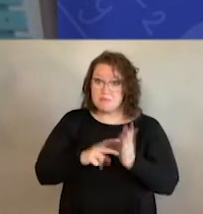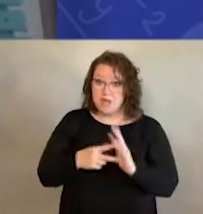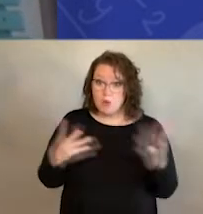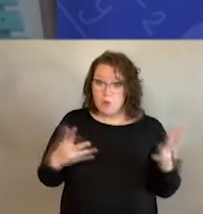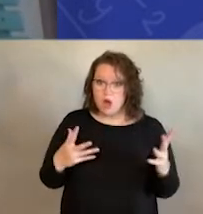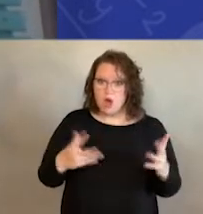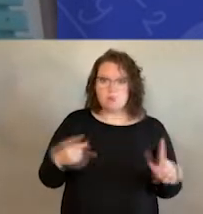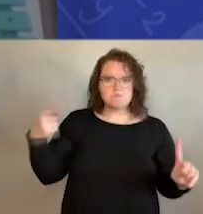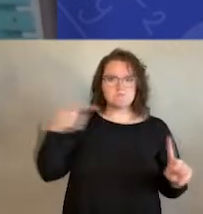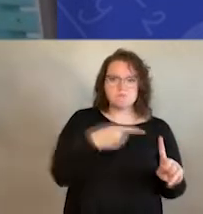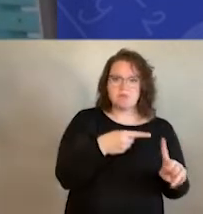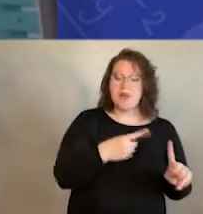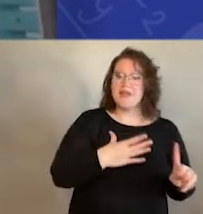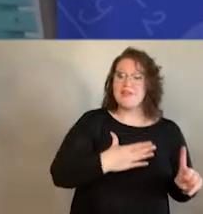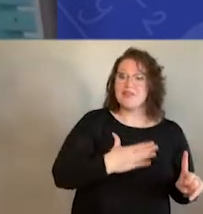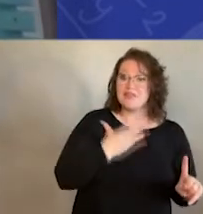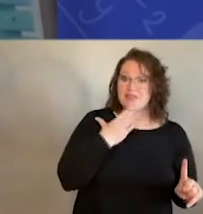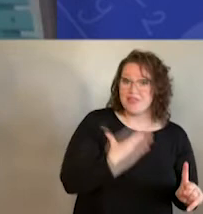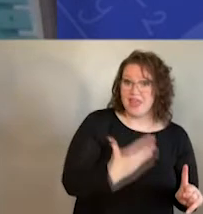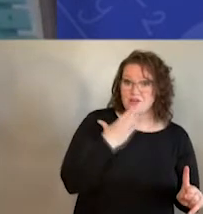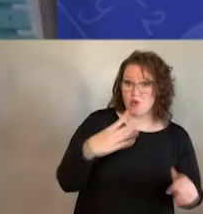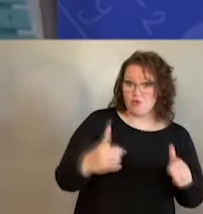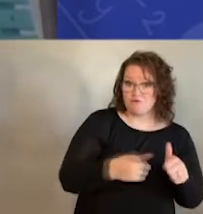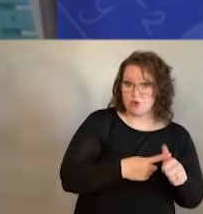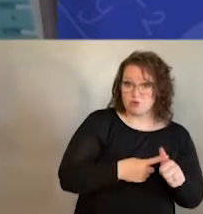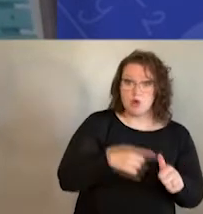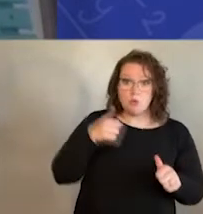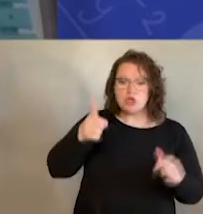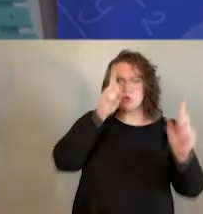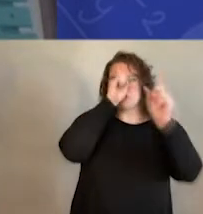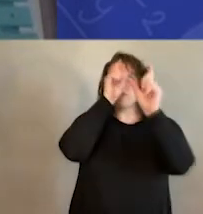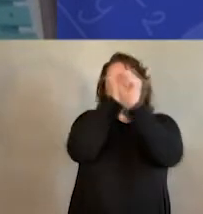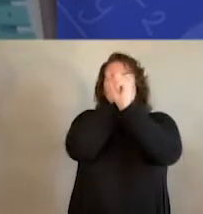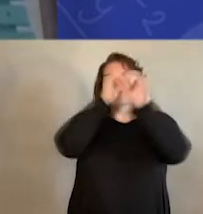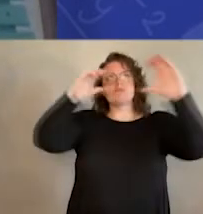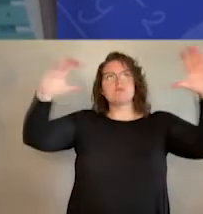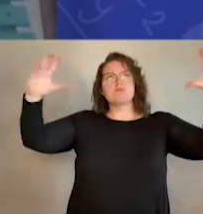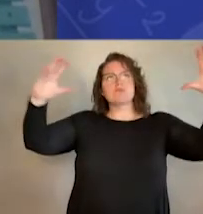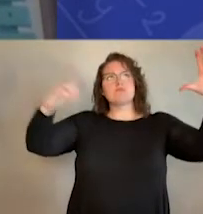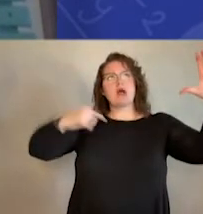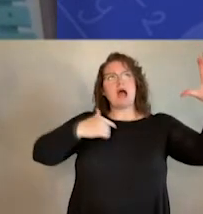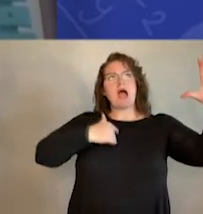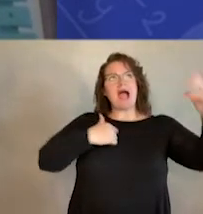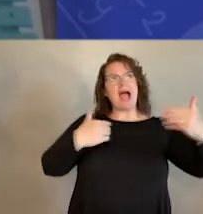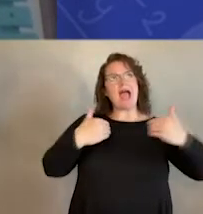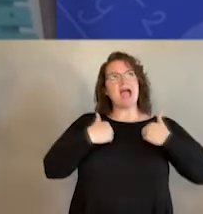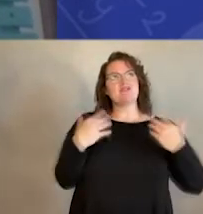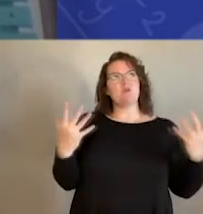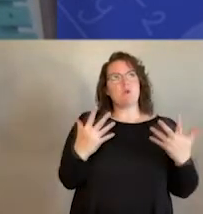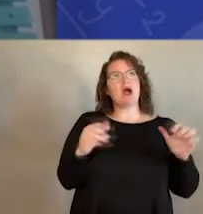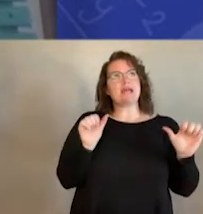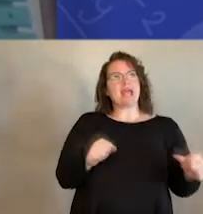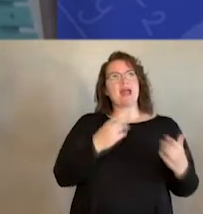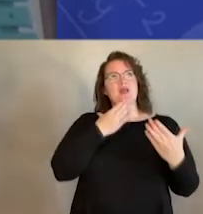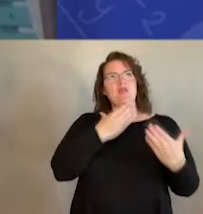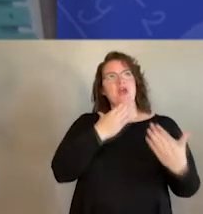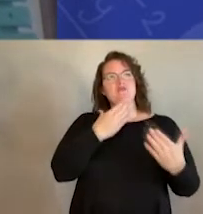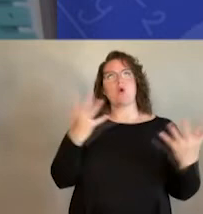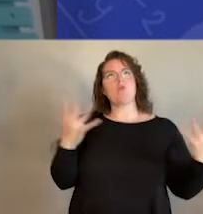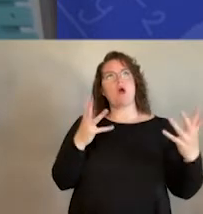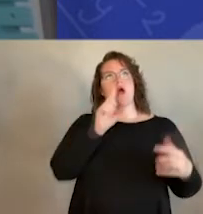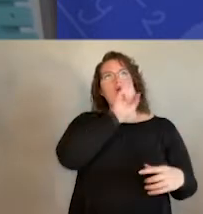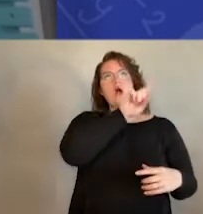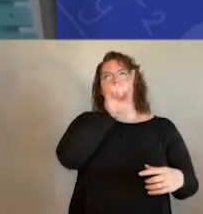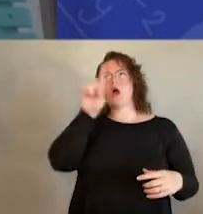little bit of time to focus on the great things that we have in our lives, it can turn our whole attitude around and help us to feel